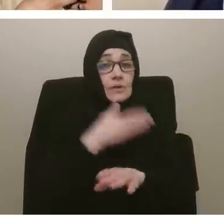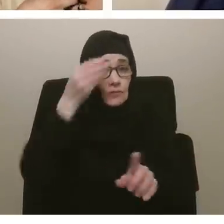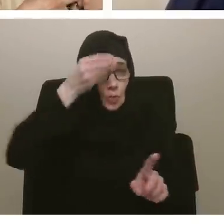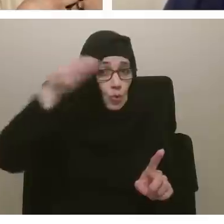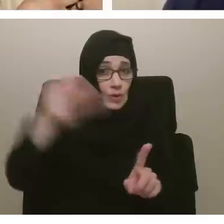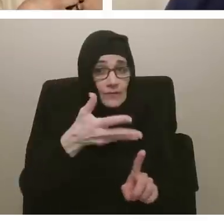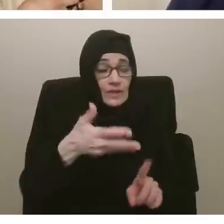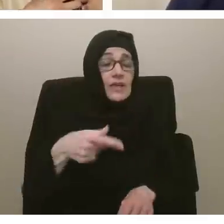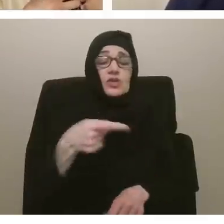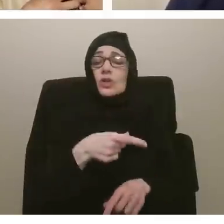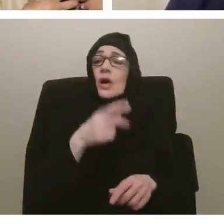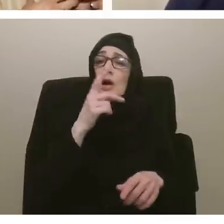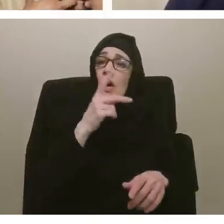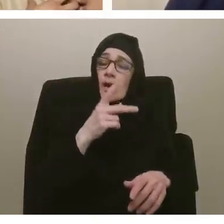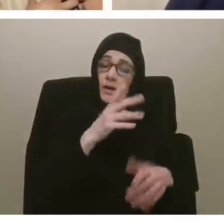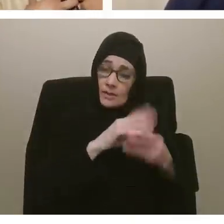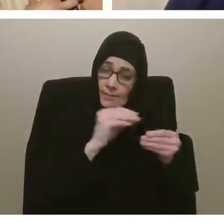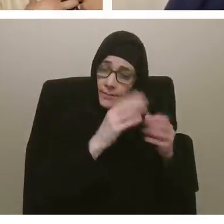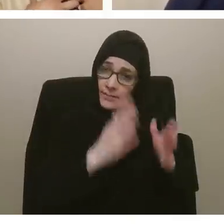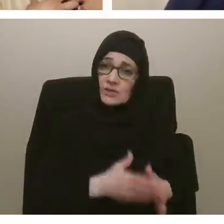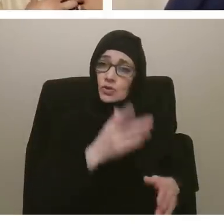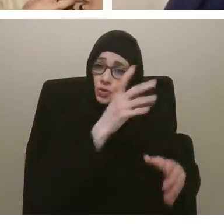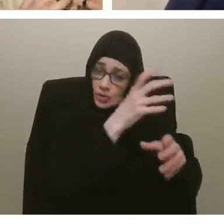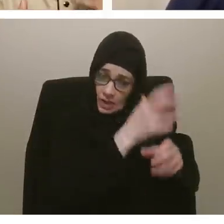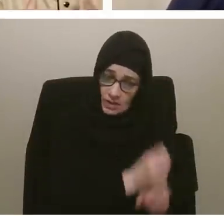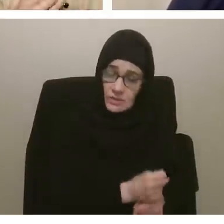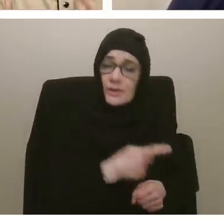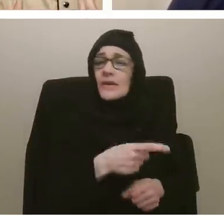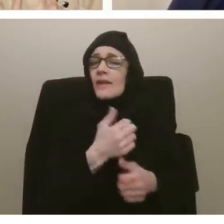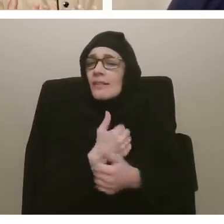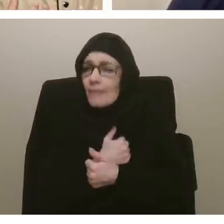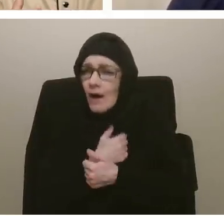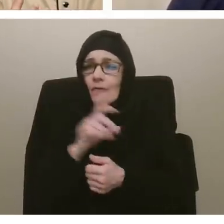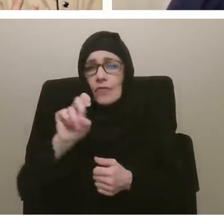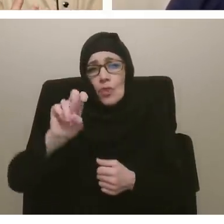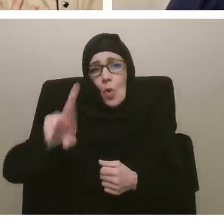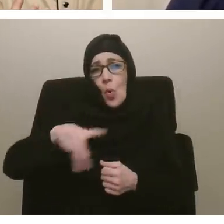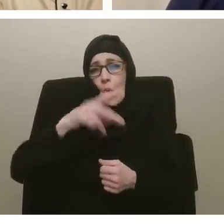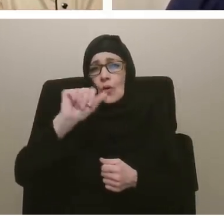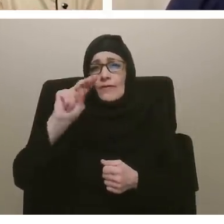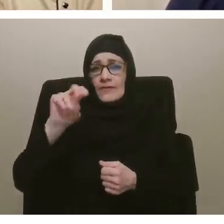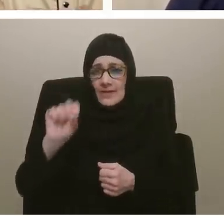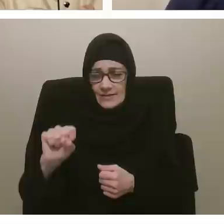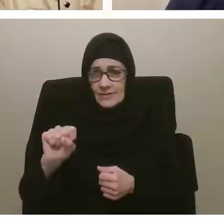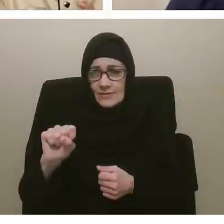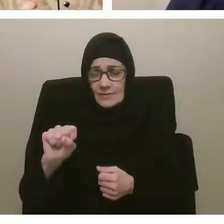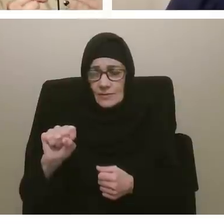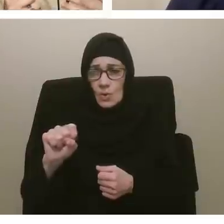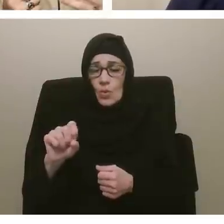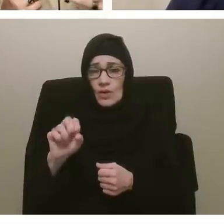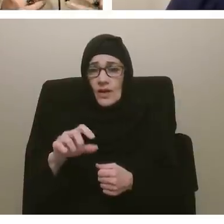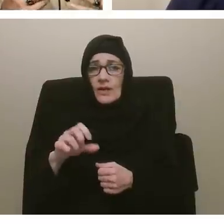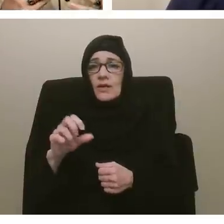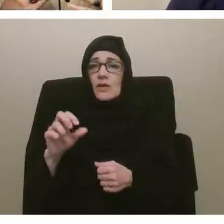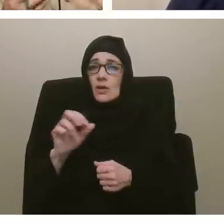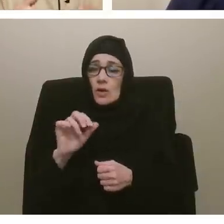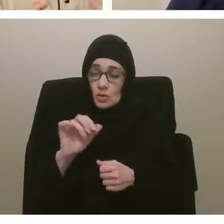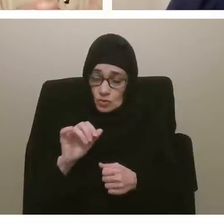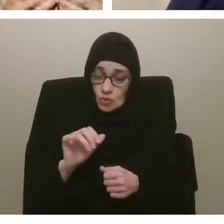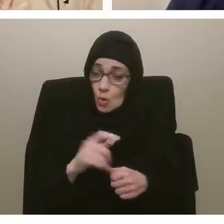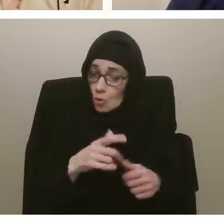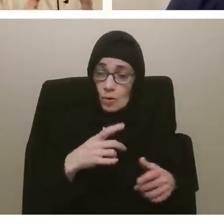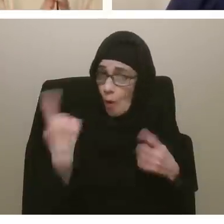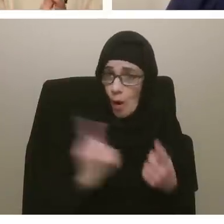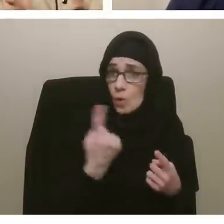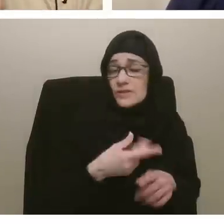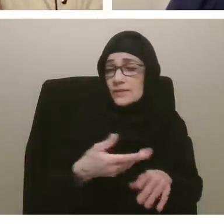loved the aytam, he loved the orphans because he was an orphan. Mm-hmm. So it wasn't like he wasn't acting on that blessing. Him and Khadija radiallahu anha, the Prophet